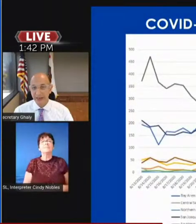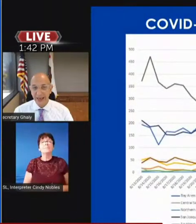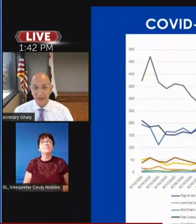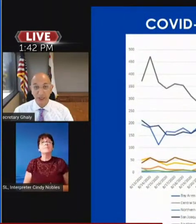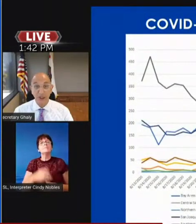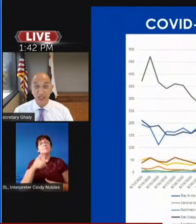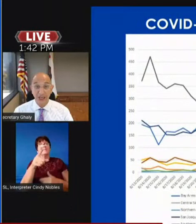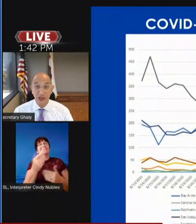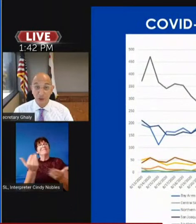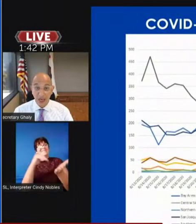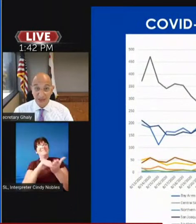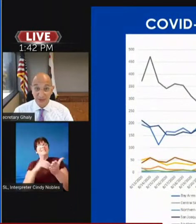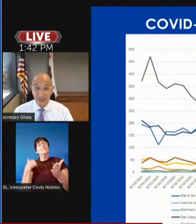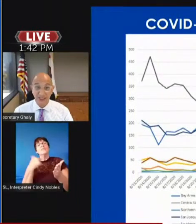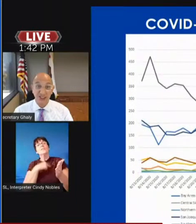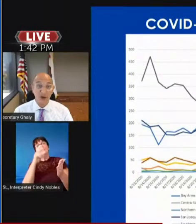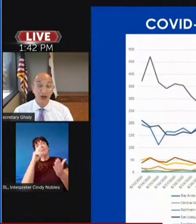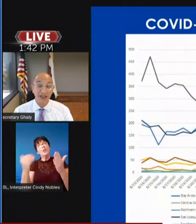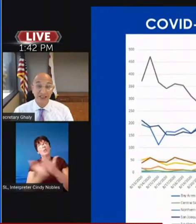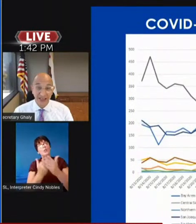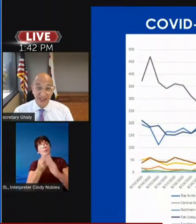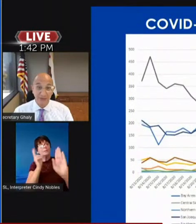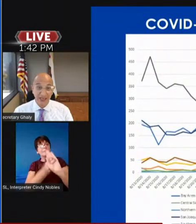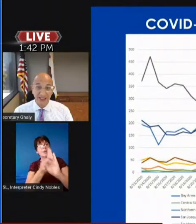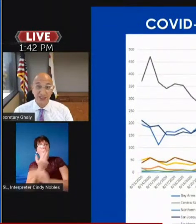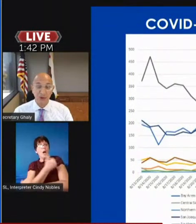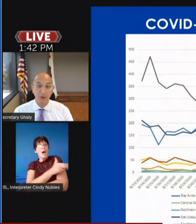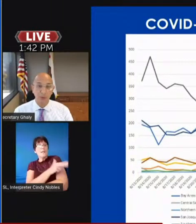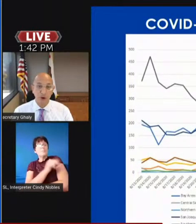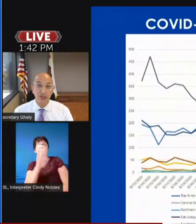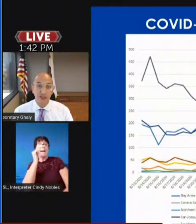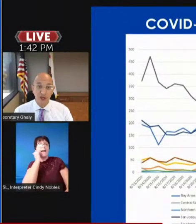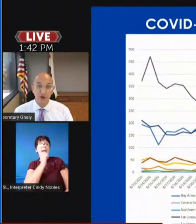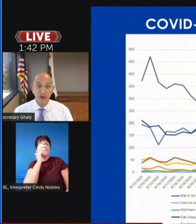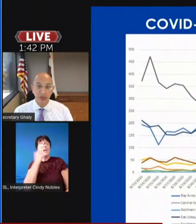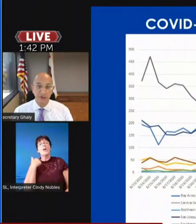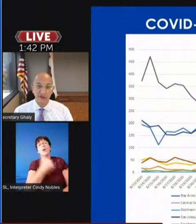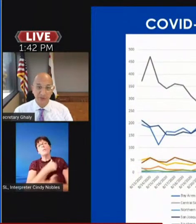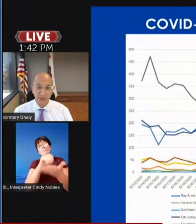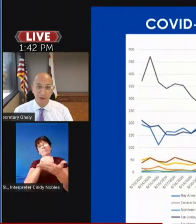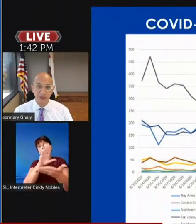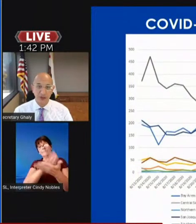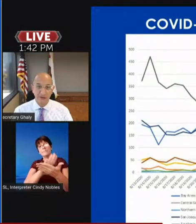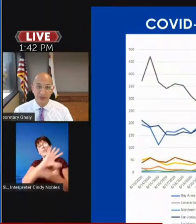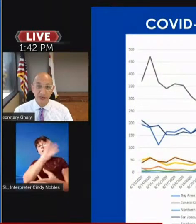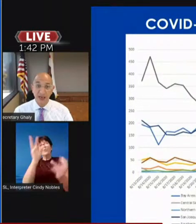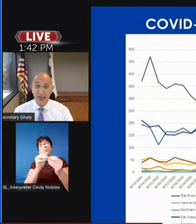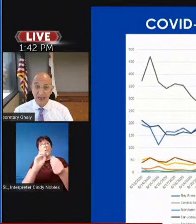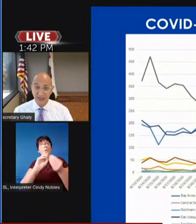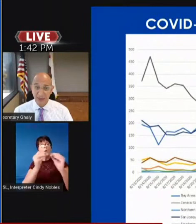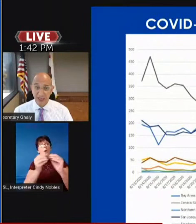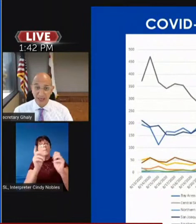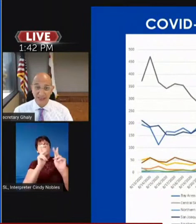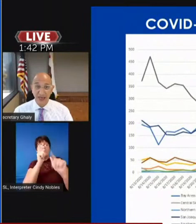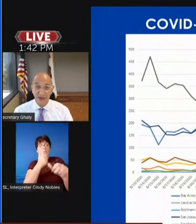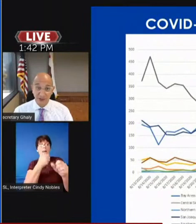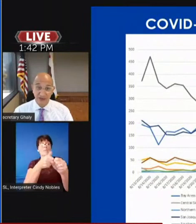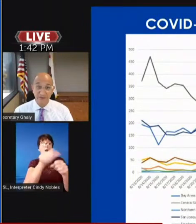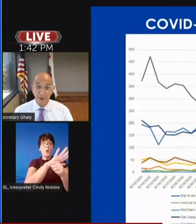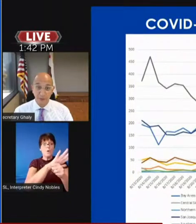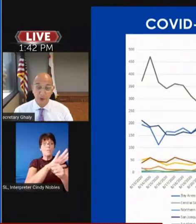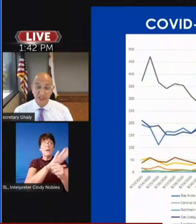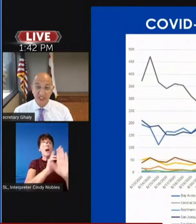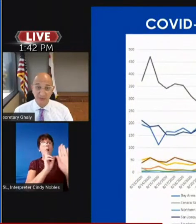Here again, we look at new hospitalizations. So on a daily basis, we report the total number of people with COVID hospitalized,